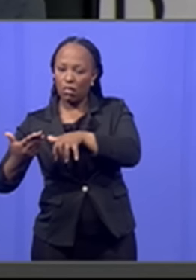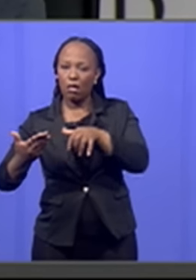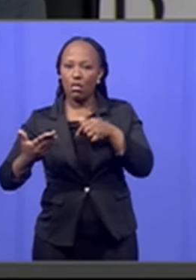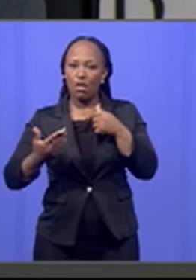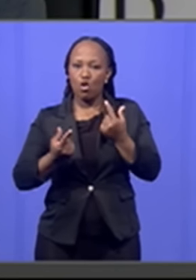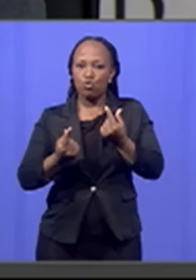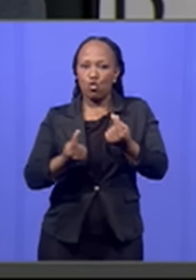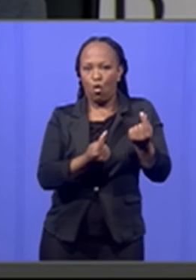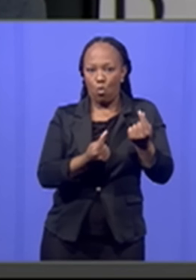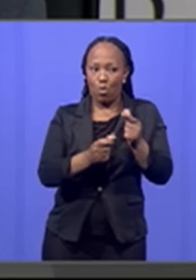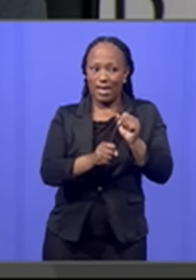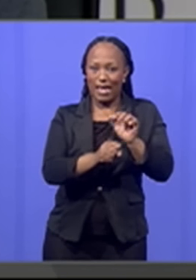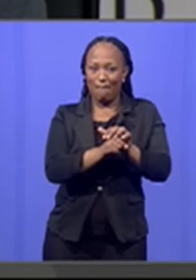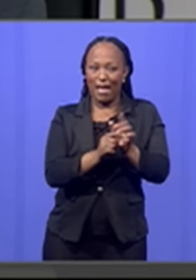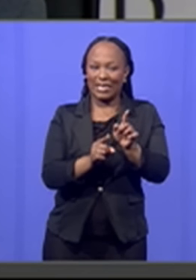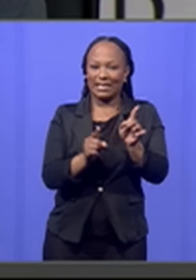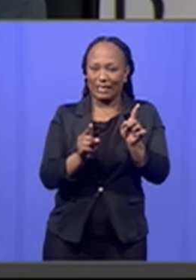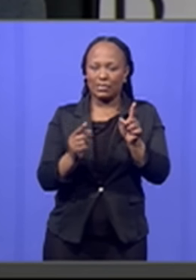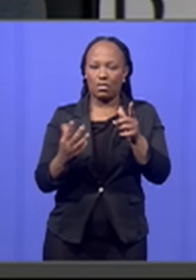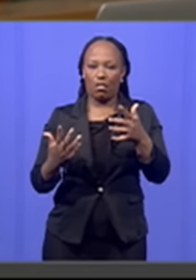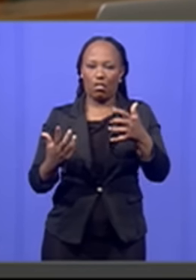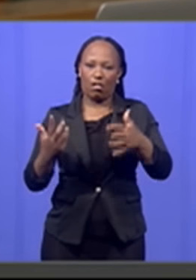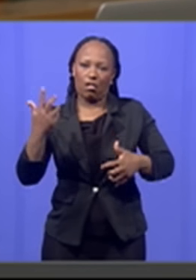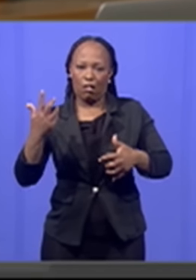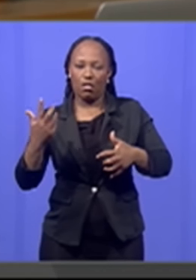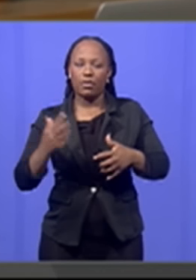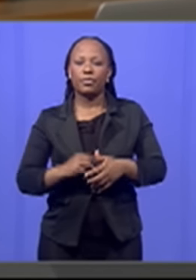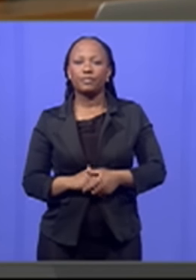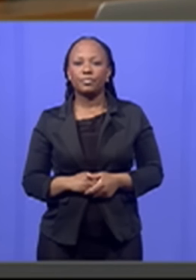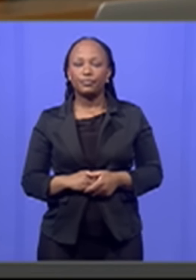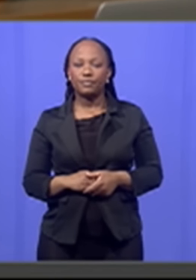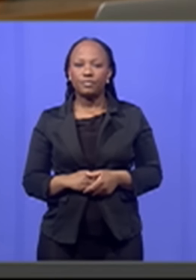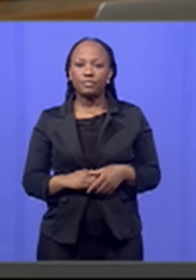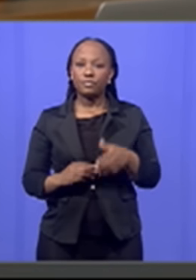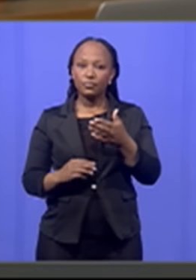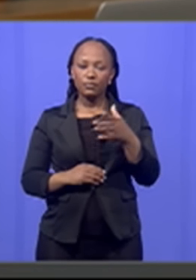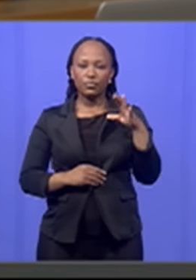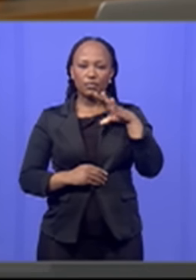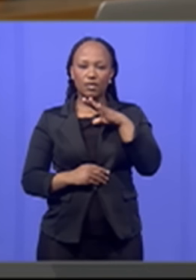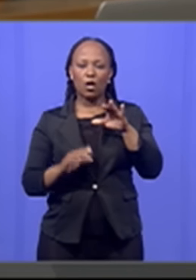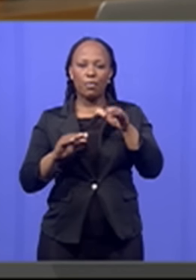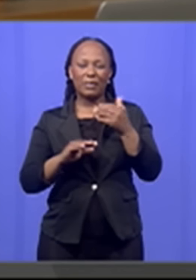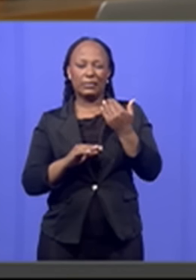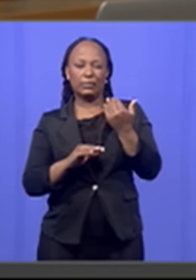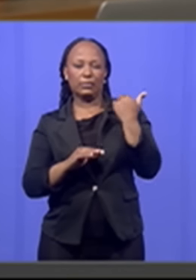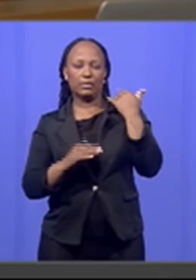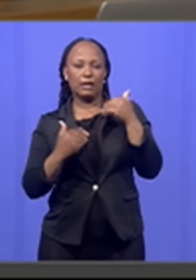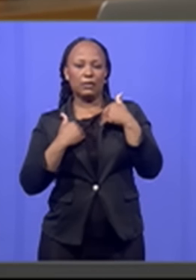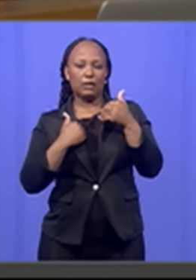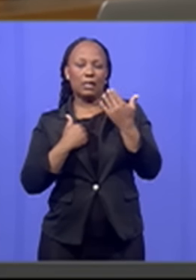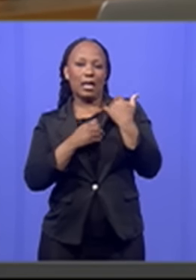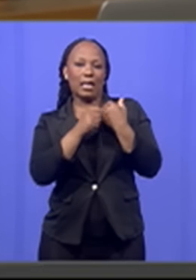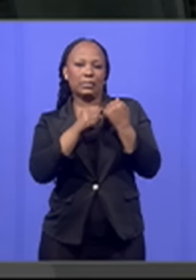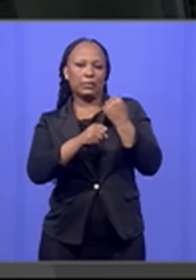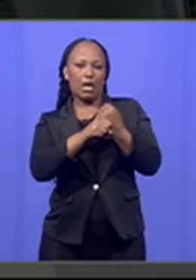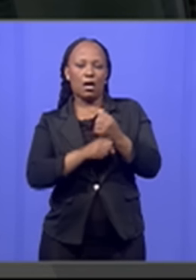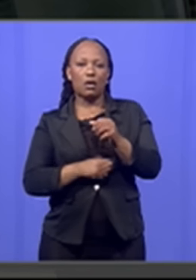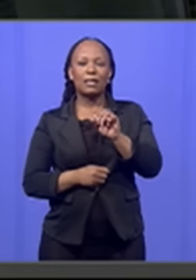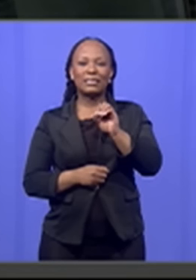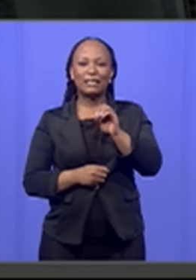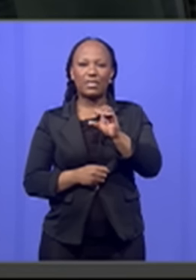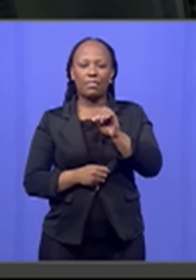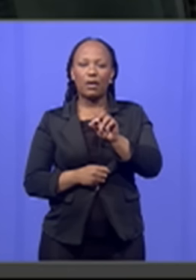we see in the real world. Ho tloha nakong eo komishene e neng e qala ka Lwetse 2025 hara